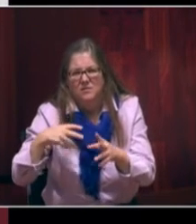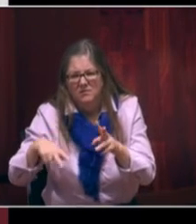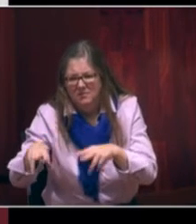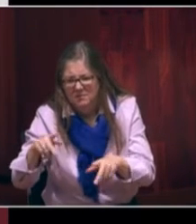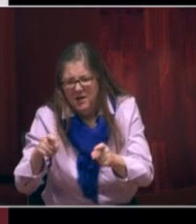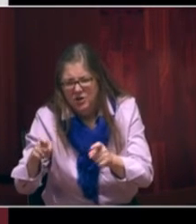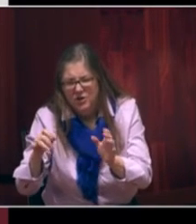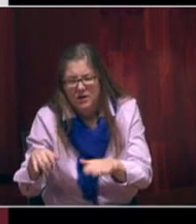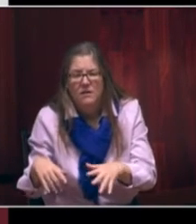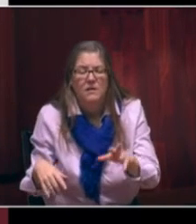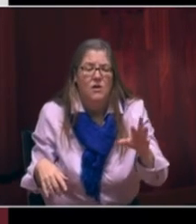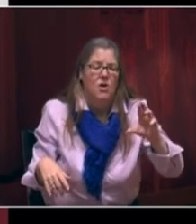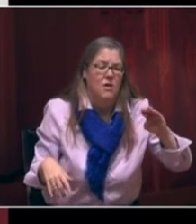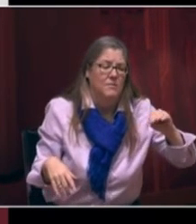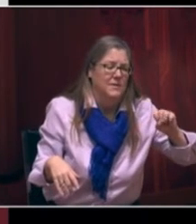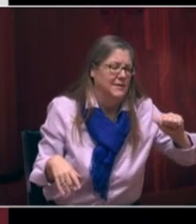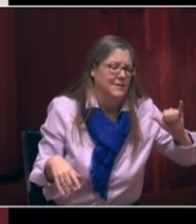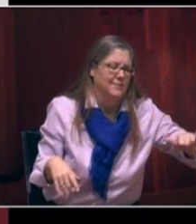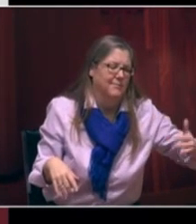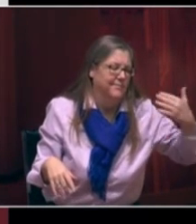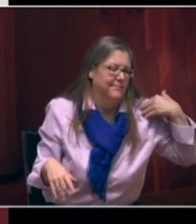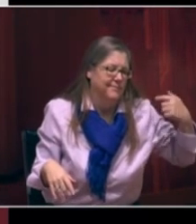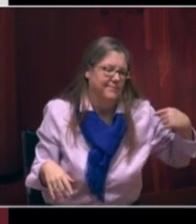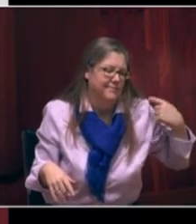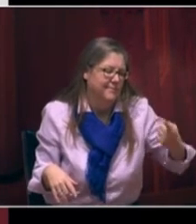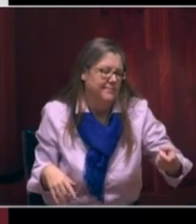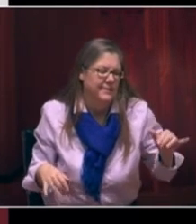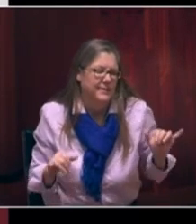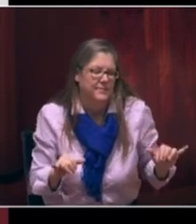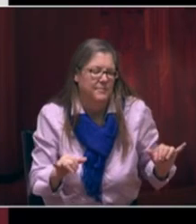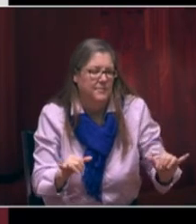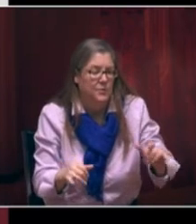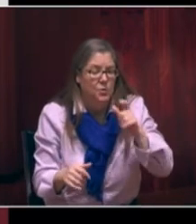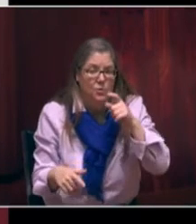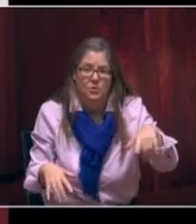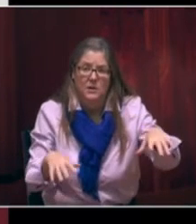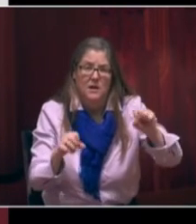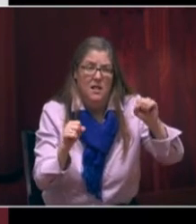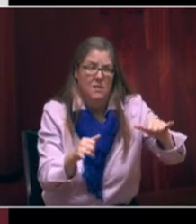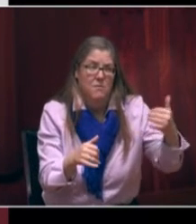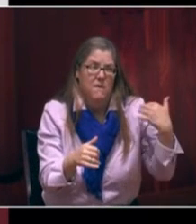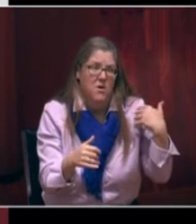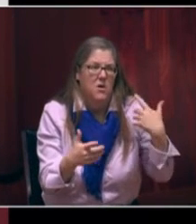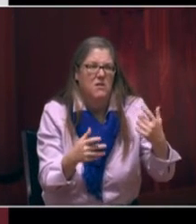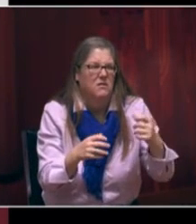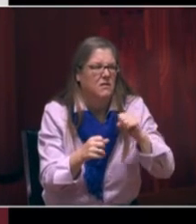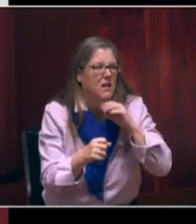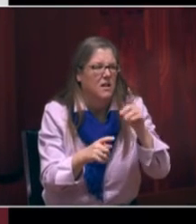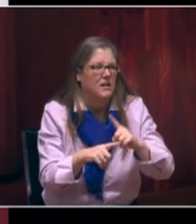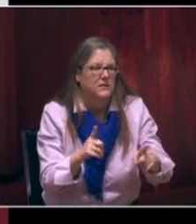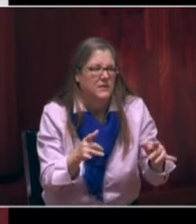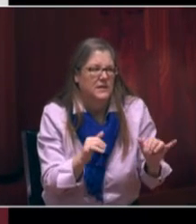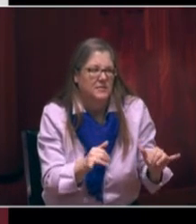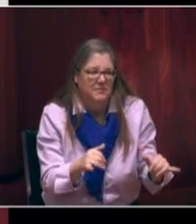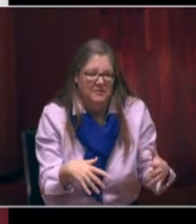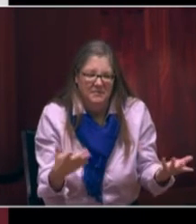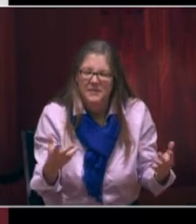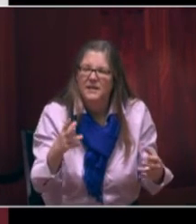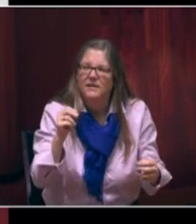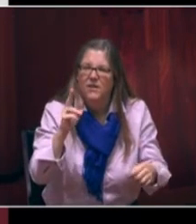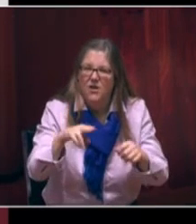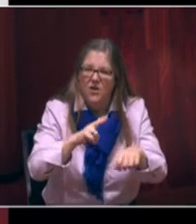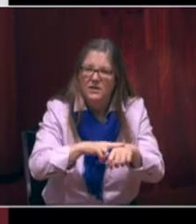last few years. Nothing's going to change there. So that'll be, those of you who've taken it before, nothing is changing other than a few questions. Then, of course, this